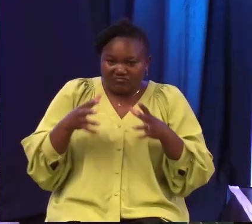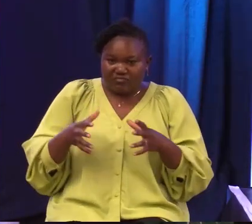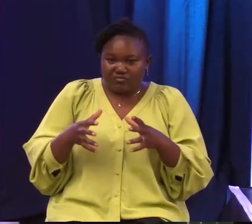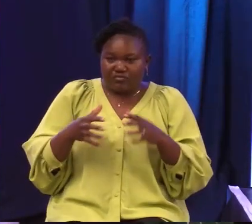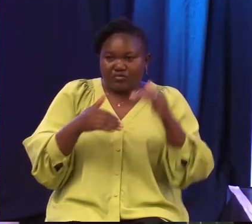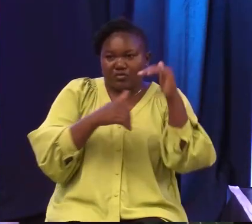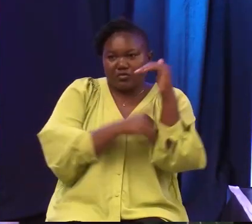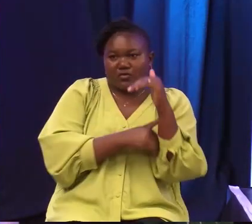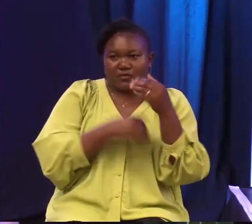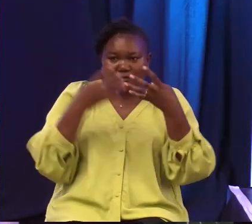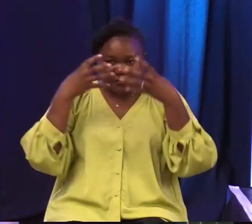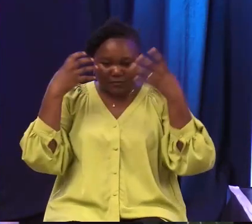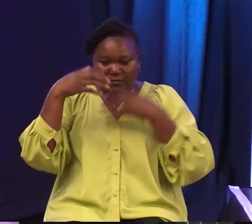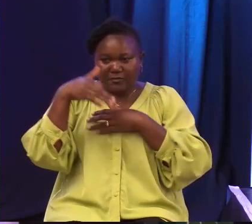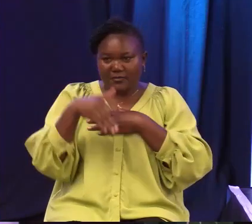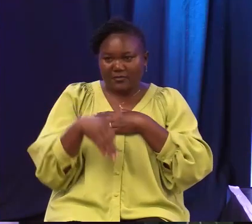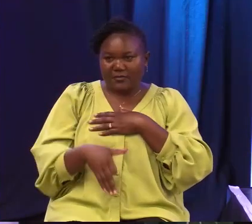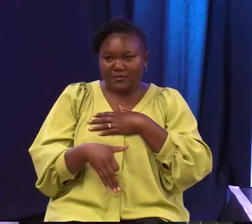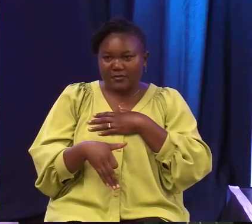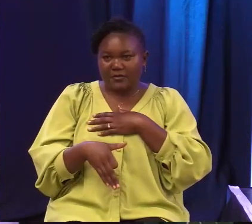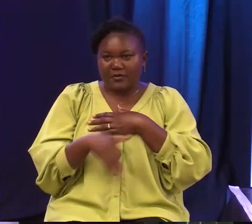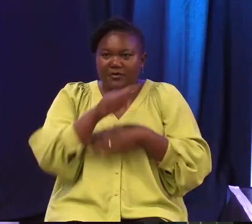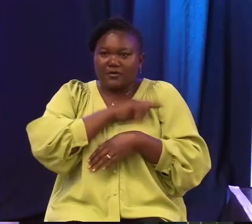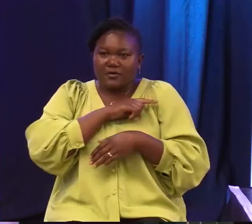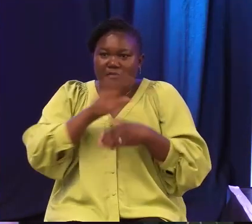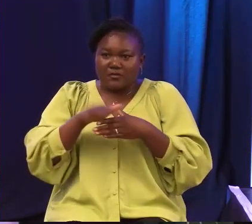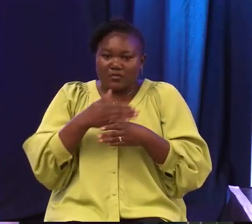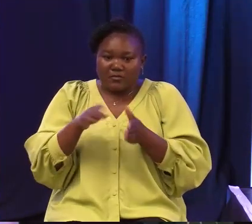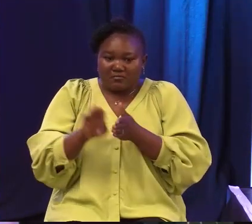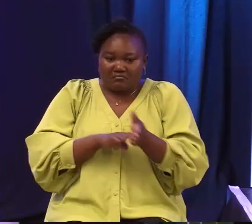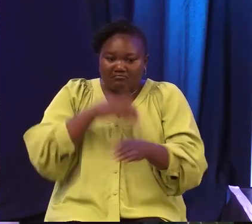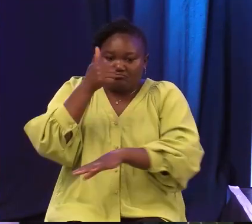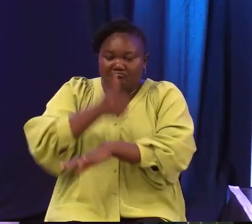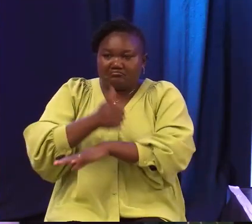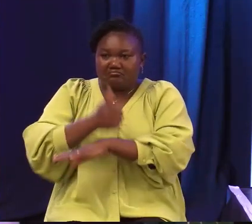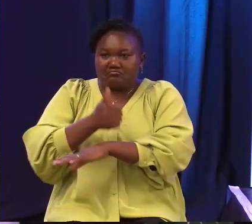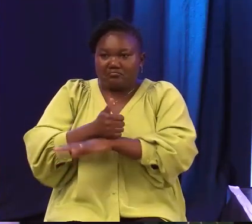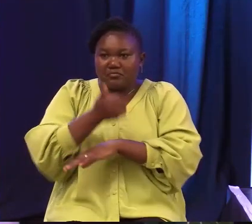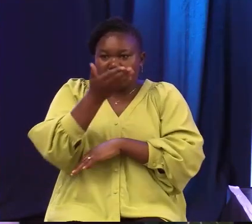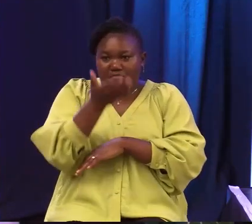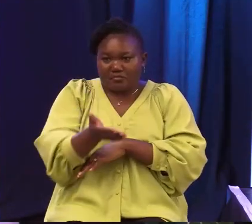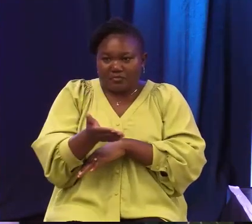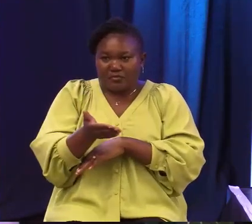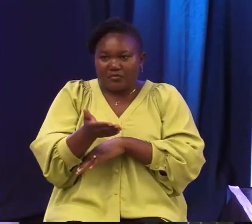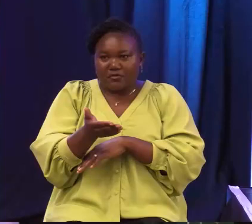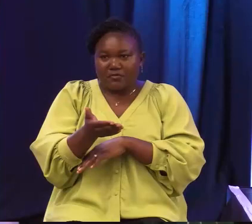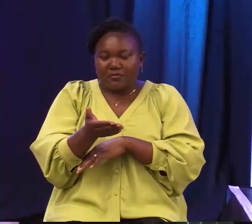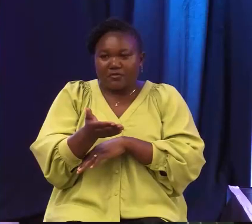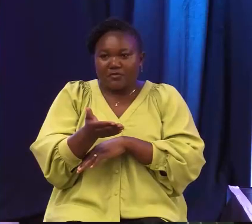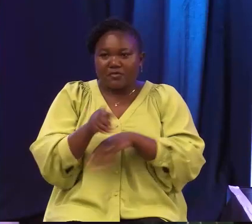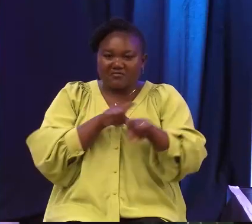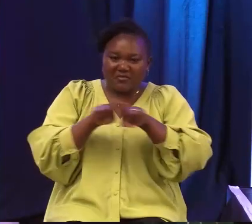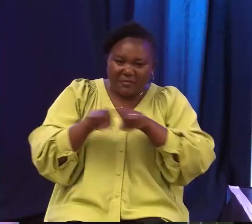Office of the Ombudsman of Namibia for coming up with this great initiative, competition, and